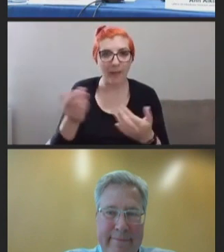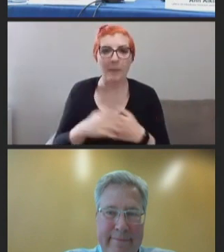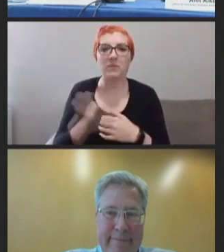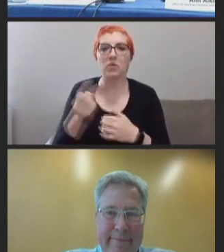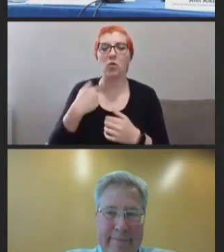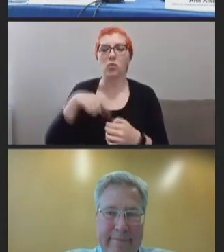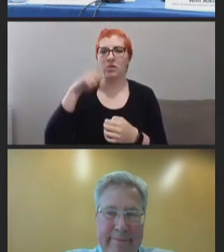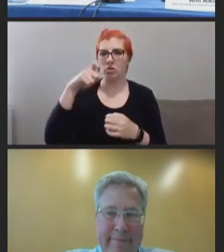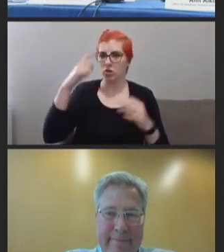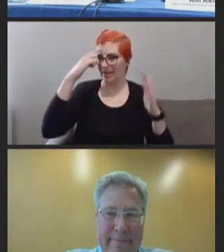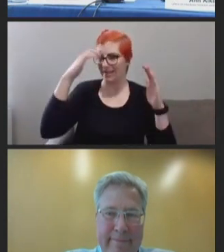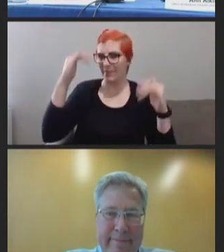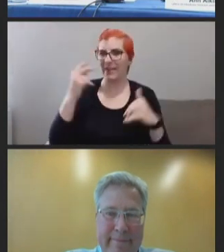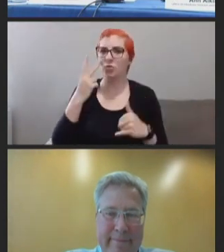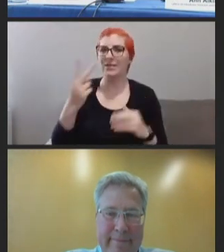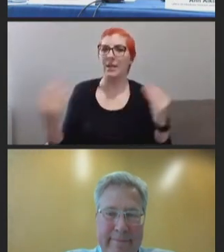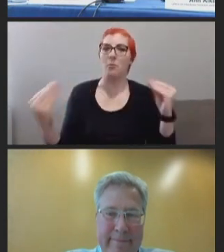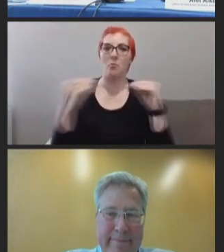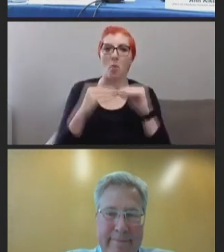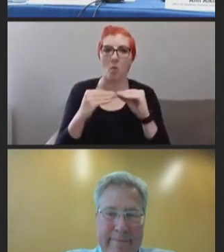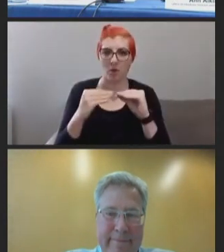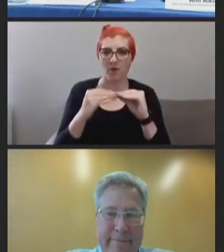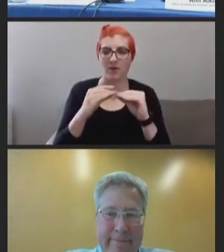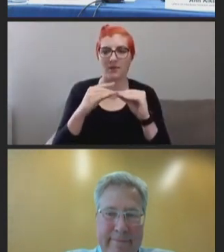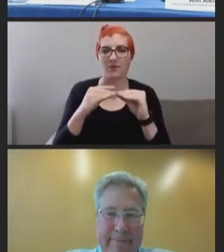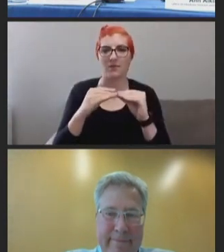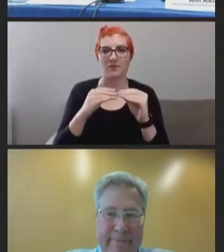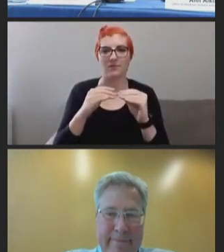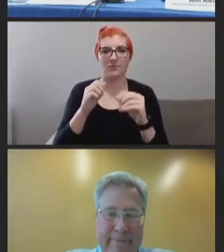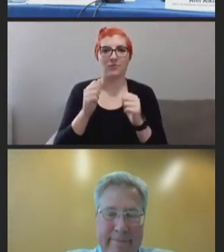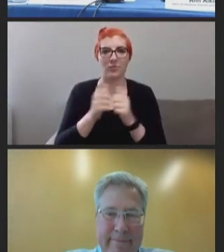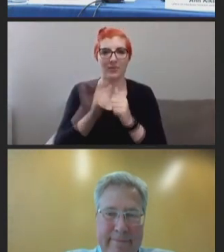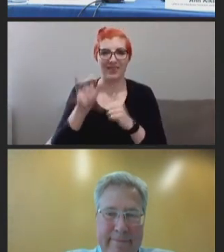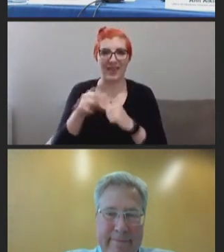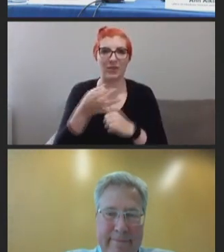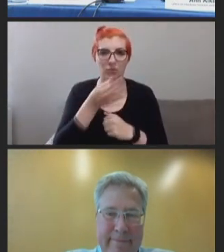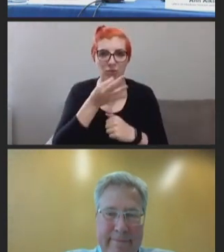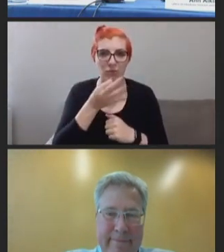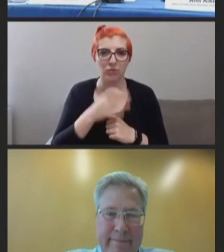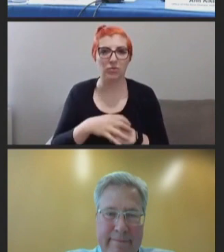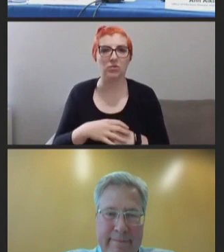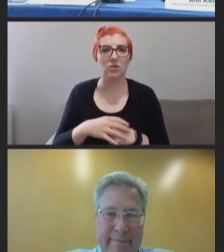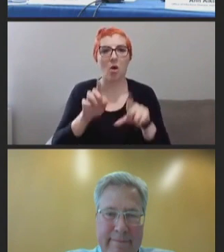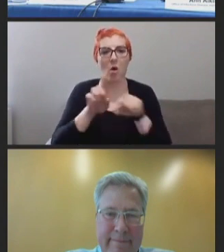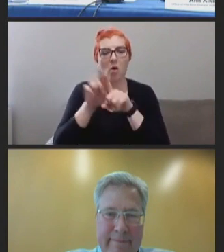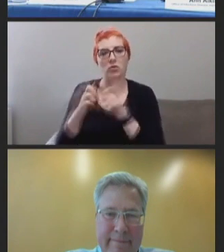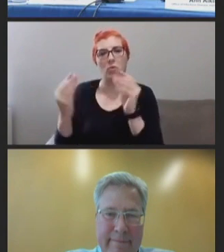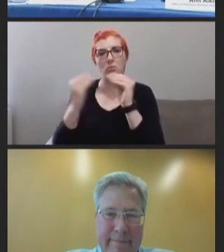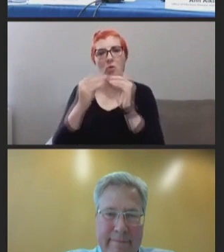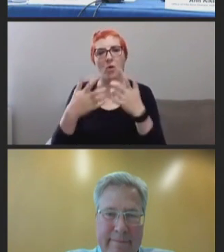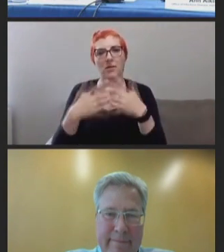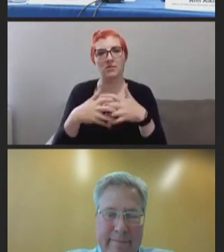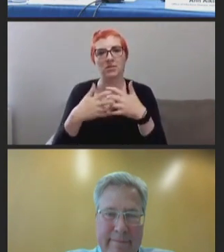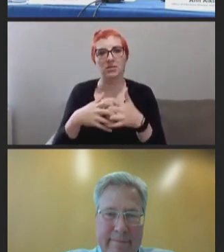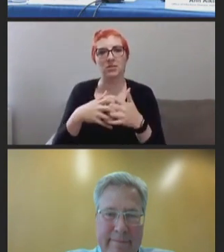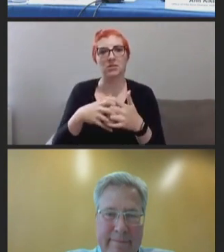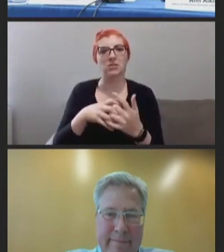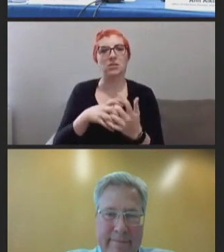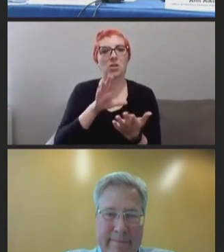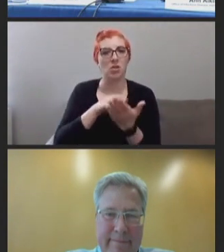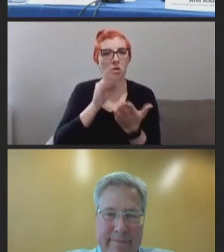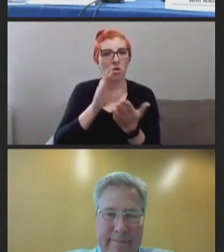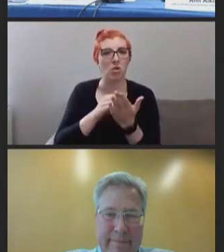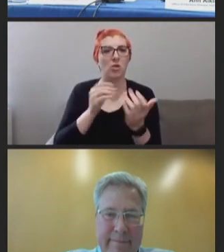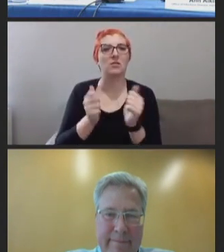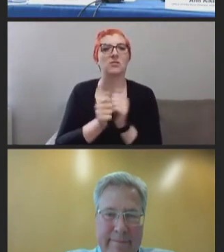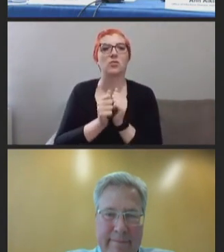see a ton more in that space. And then obviously there's a lot more machine learning going on in terms of antigen sign and all that sort of